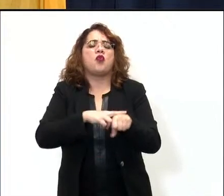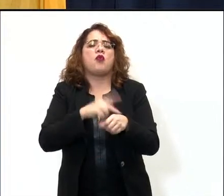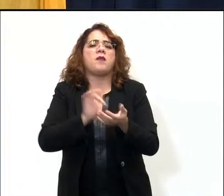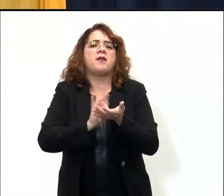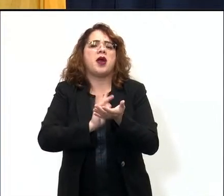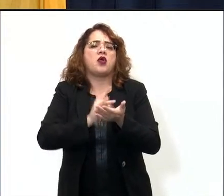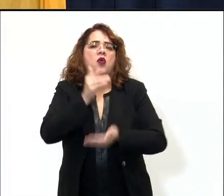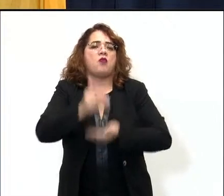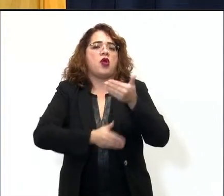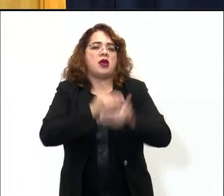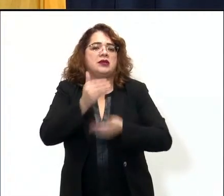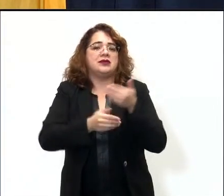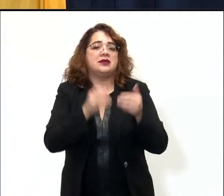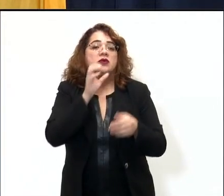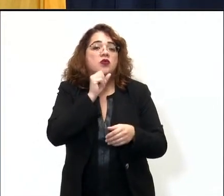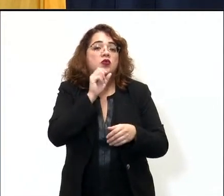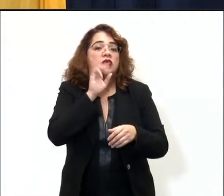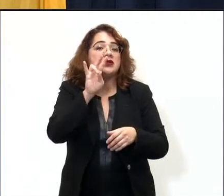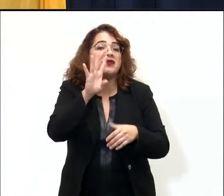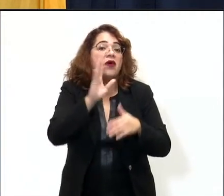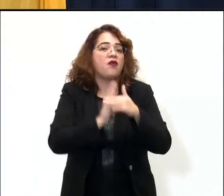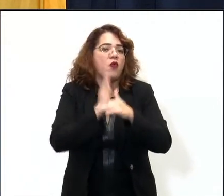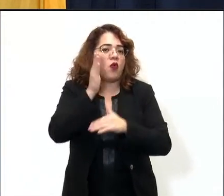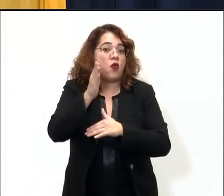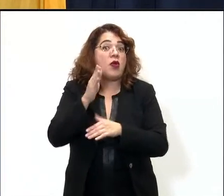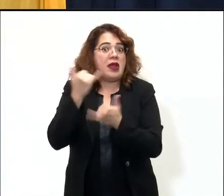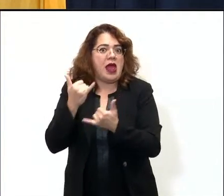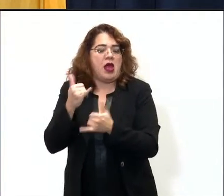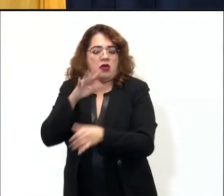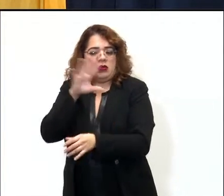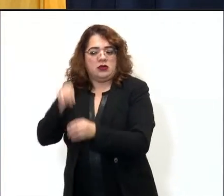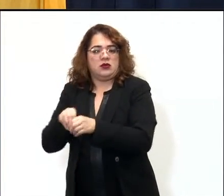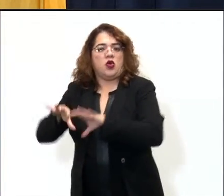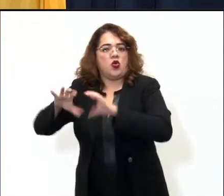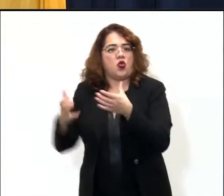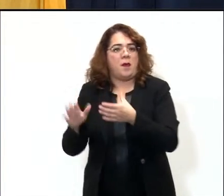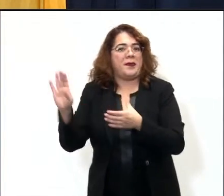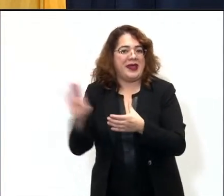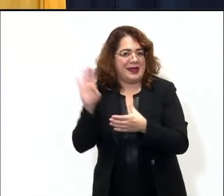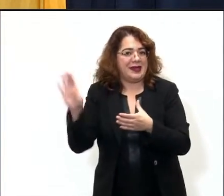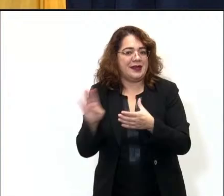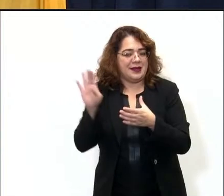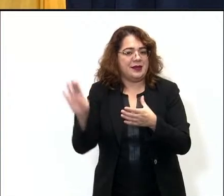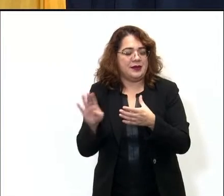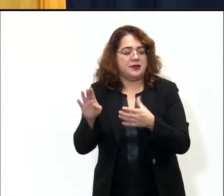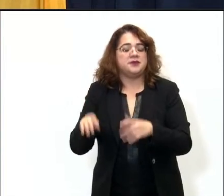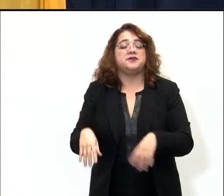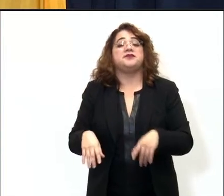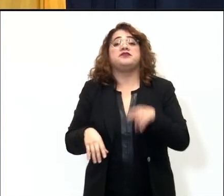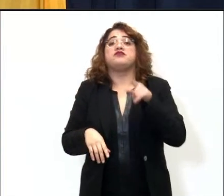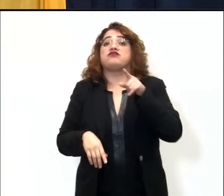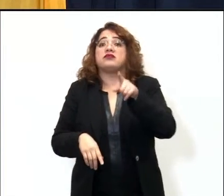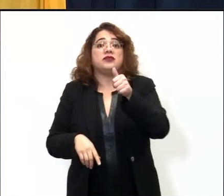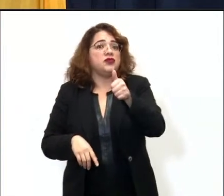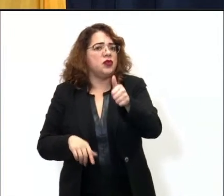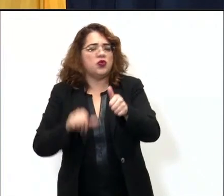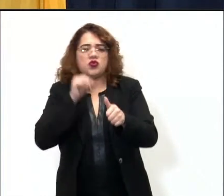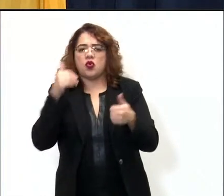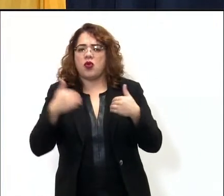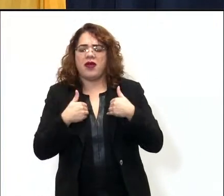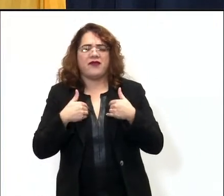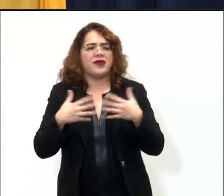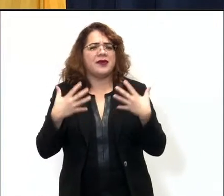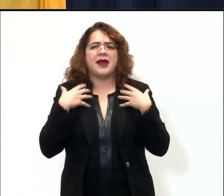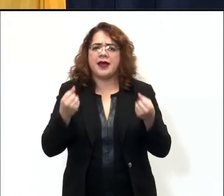process. However, if you don't have a medical system, or if